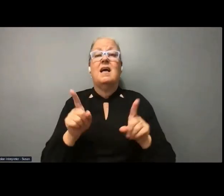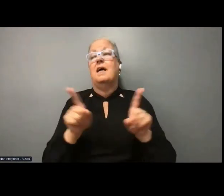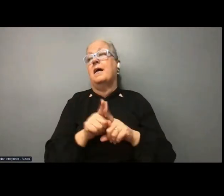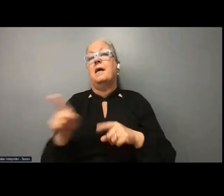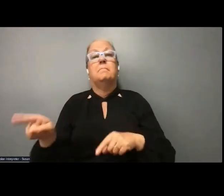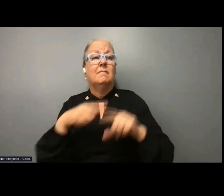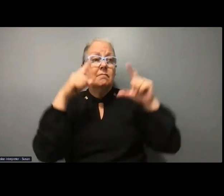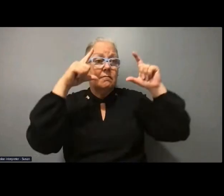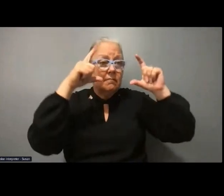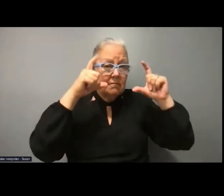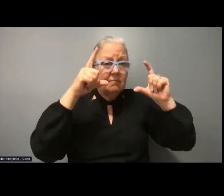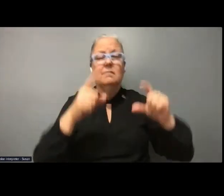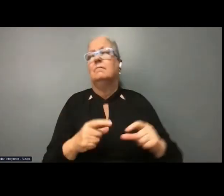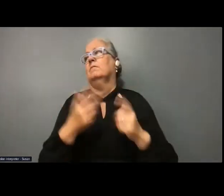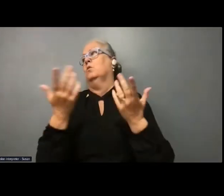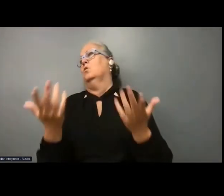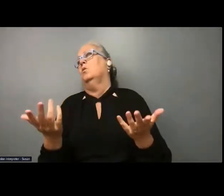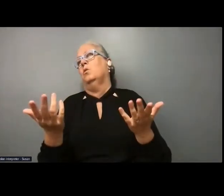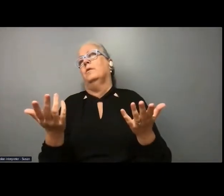their